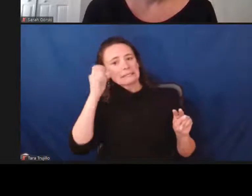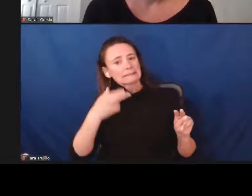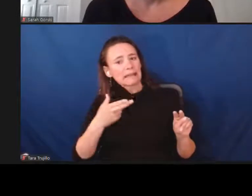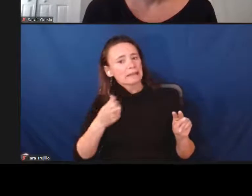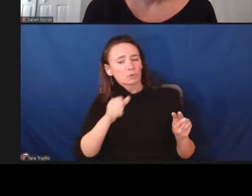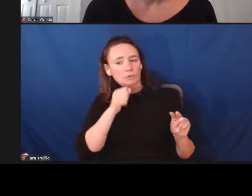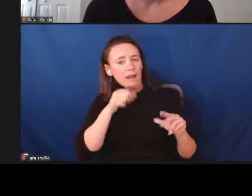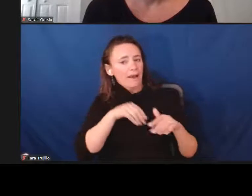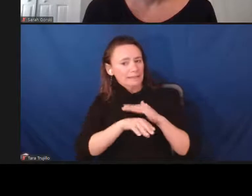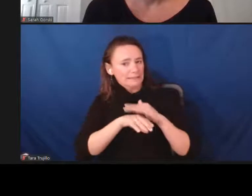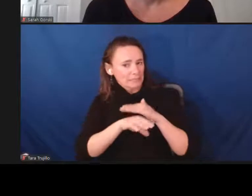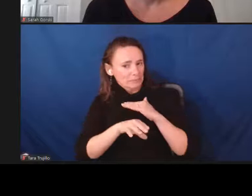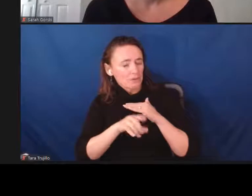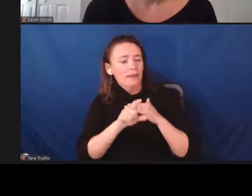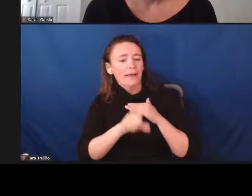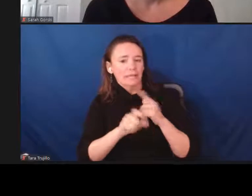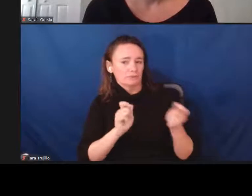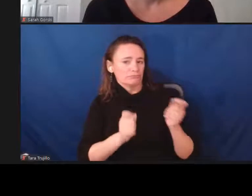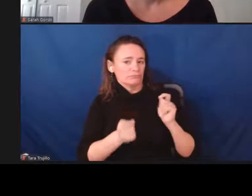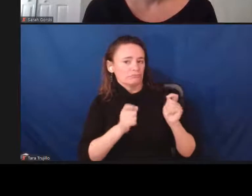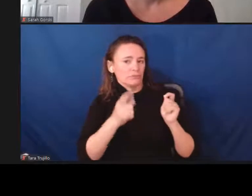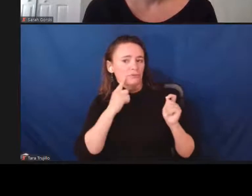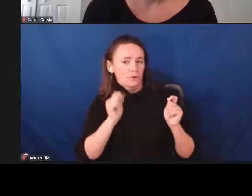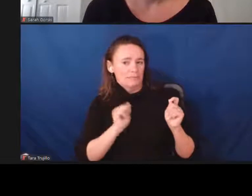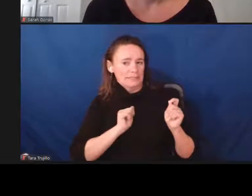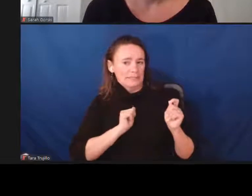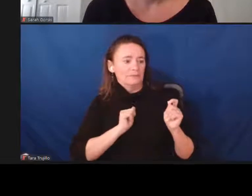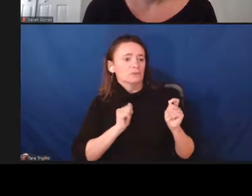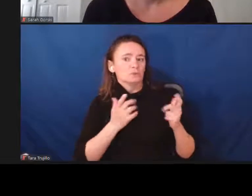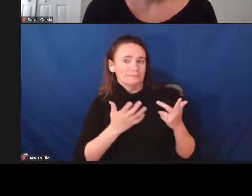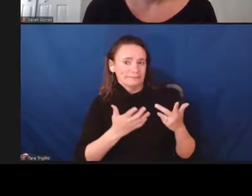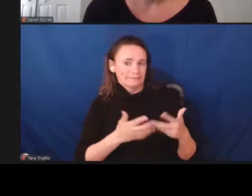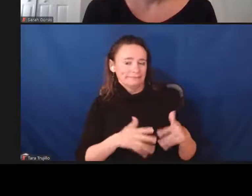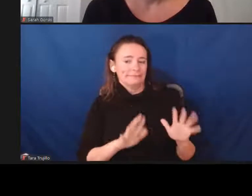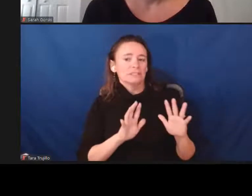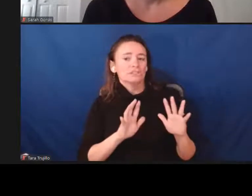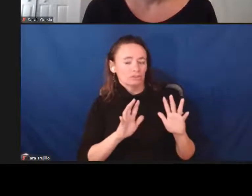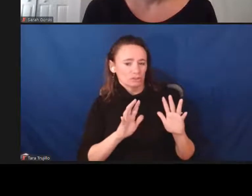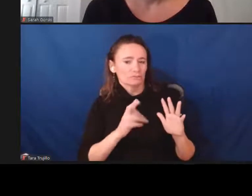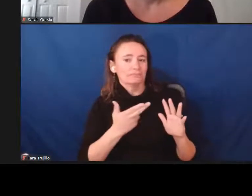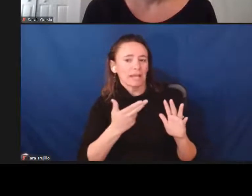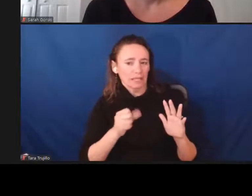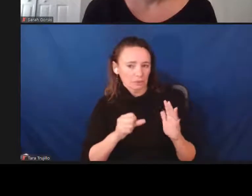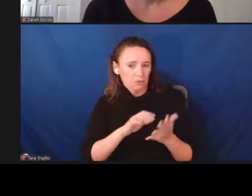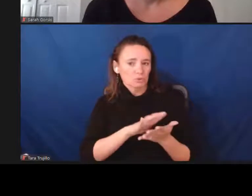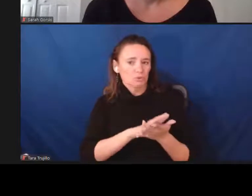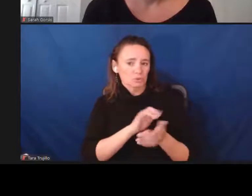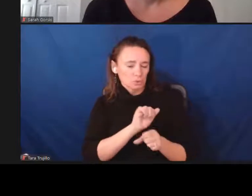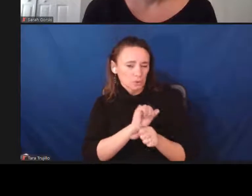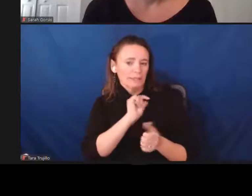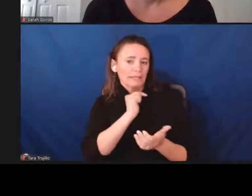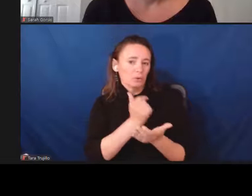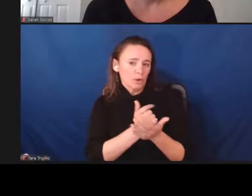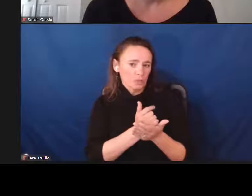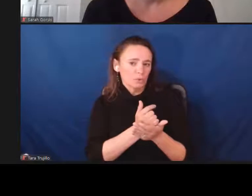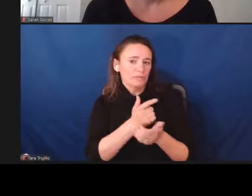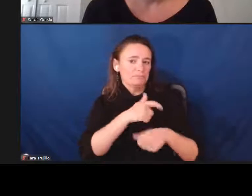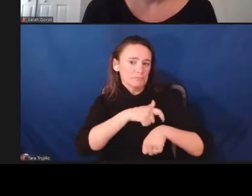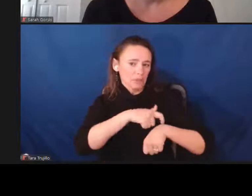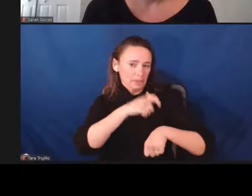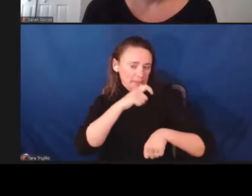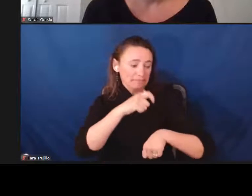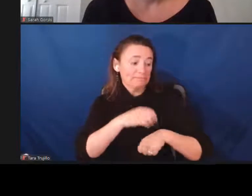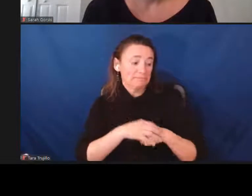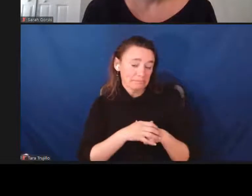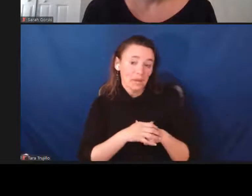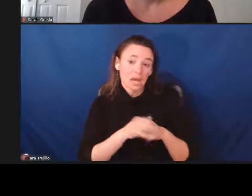make modifications in order for me to finish my my schoolwork and graduate on time. But we were able